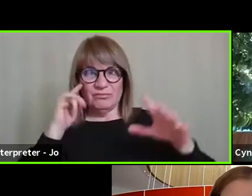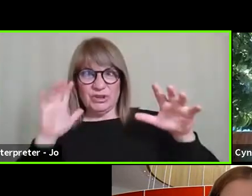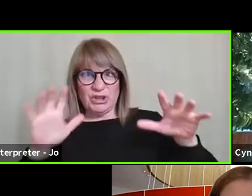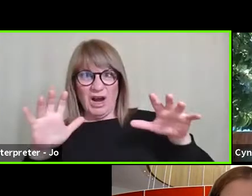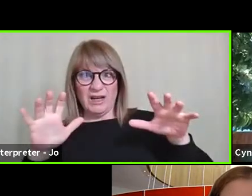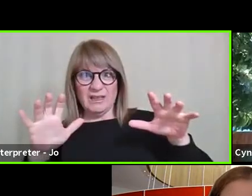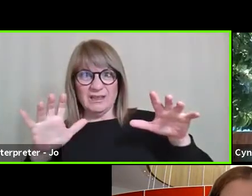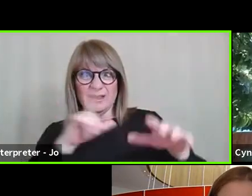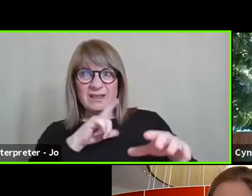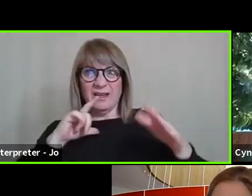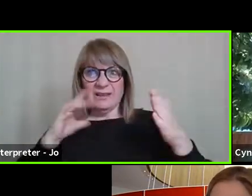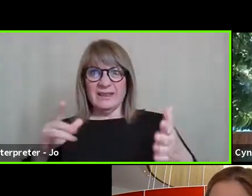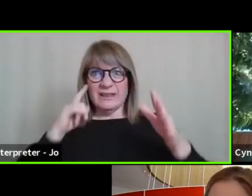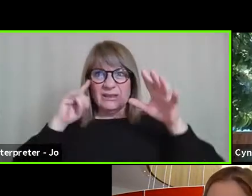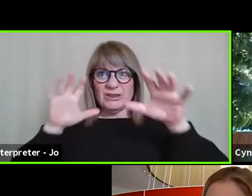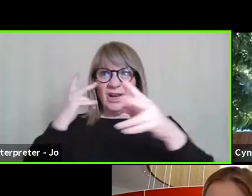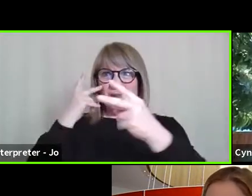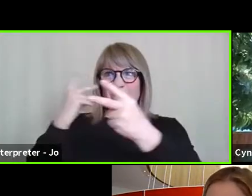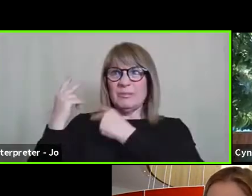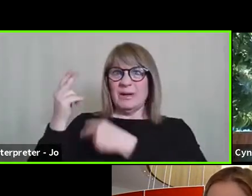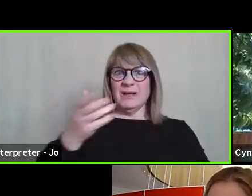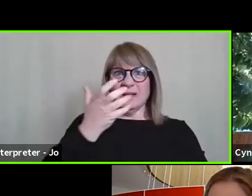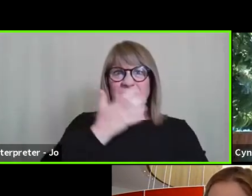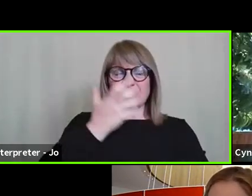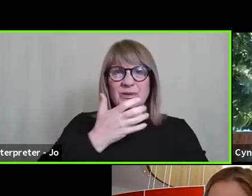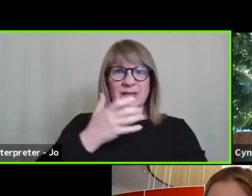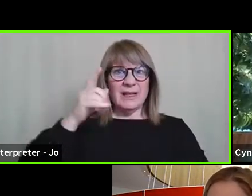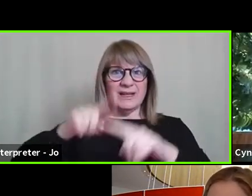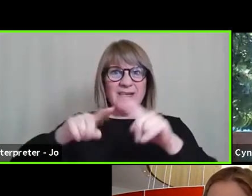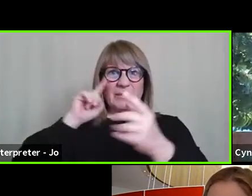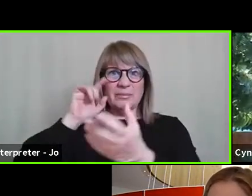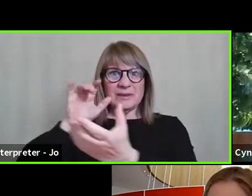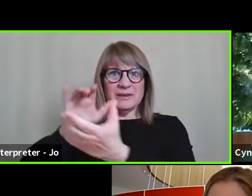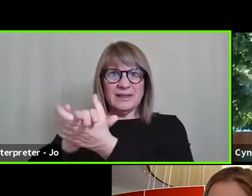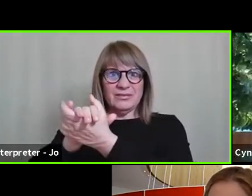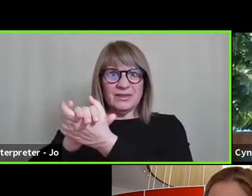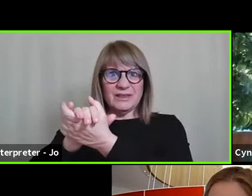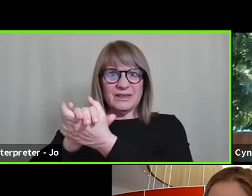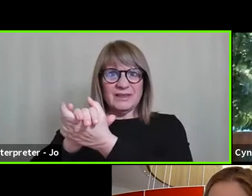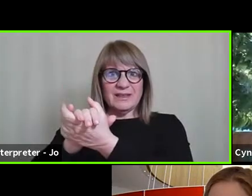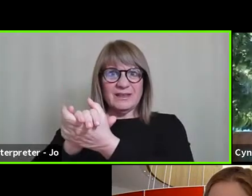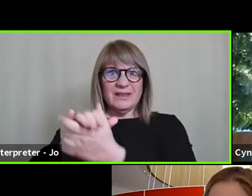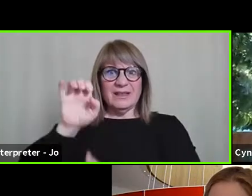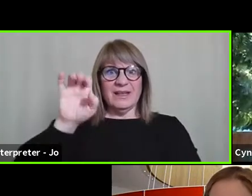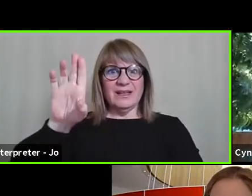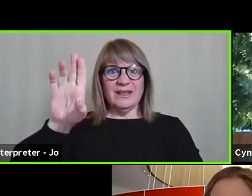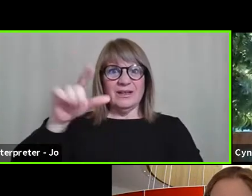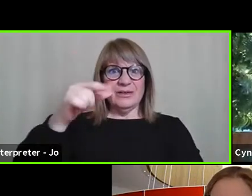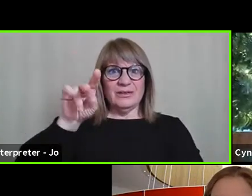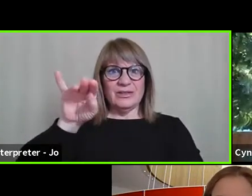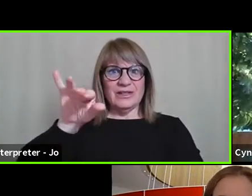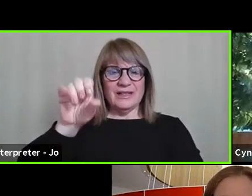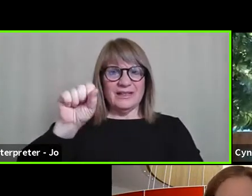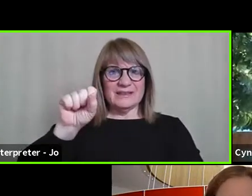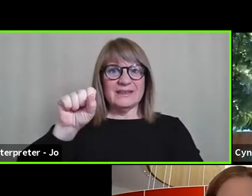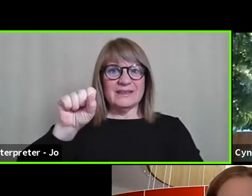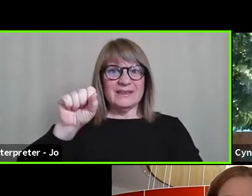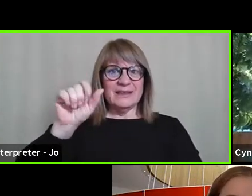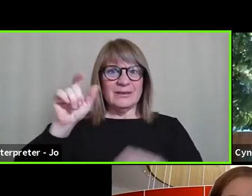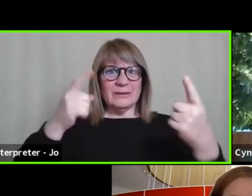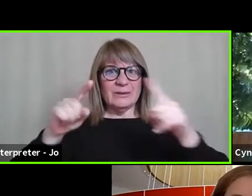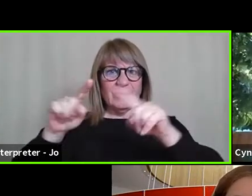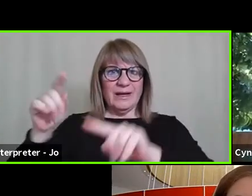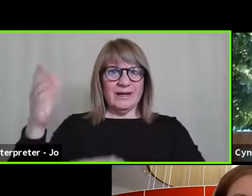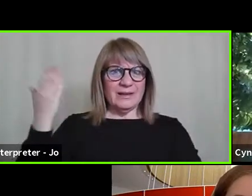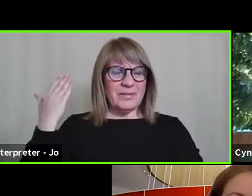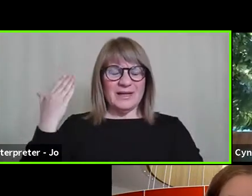history um and disbelief that you know this belief that eugenics is a thing of the past um and